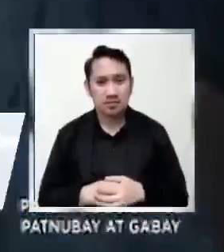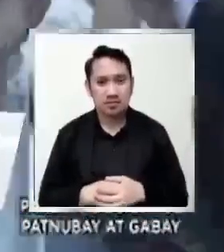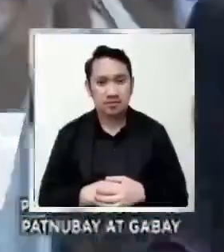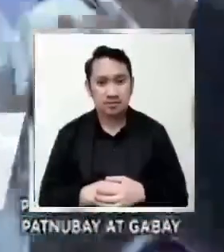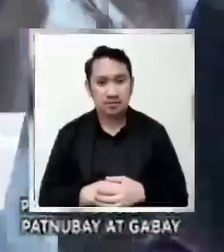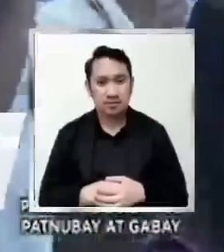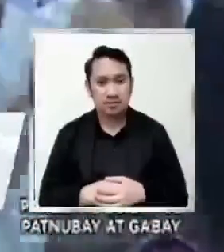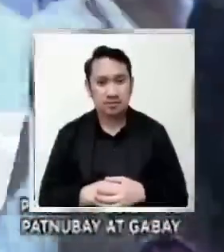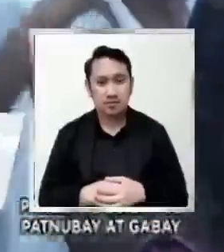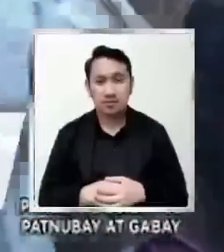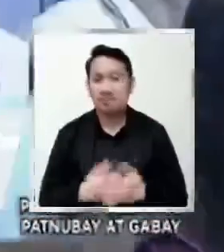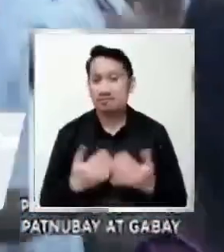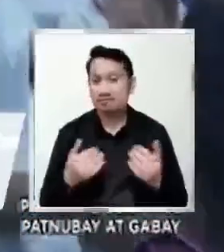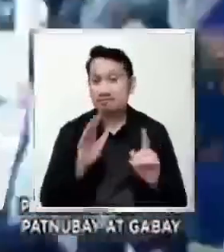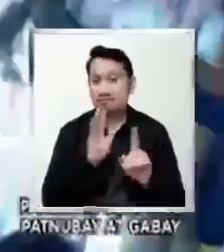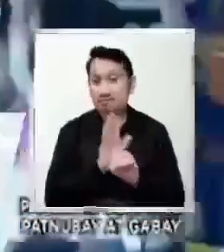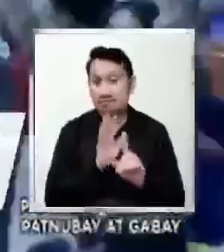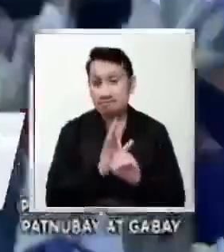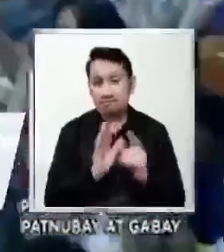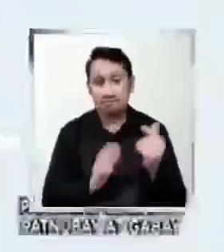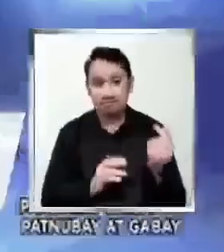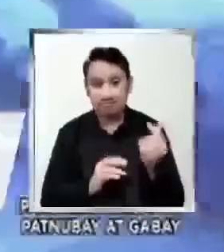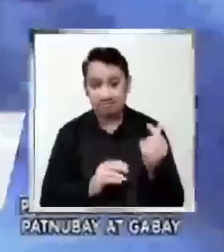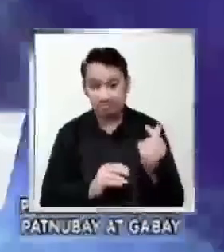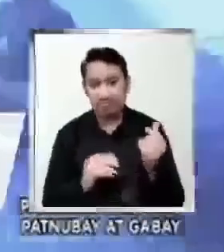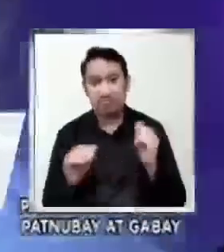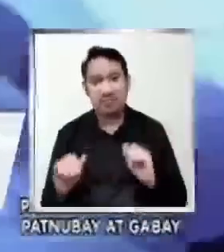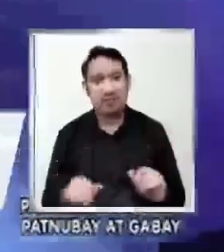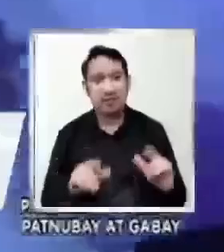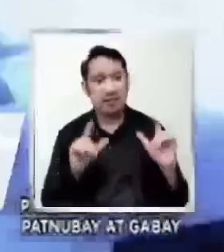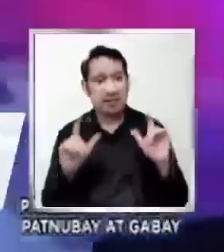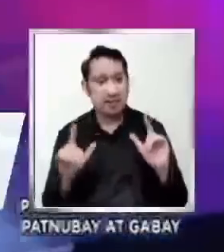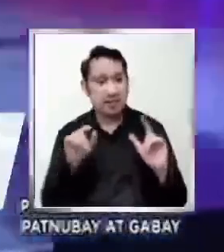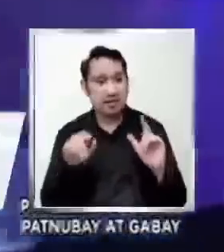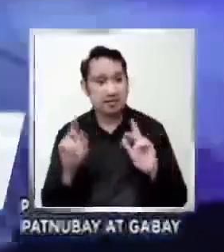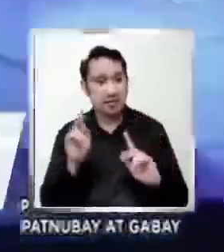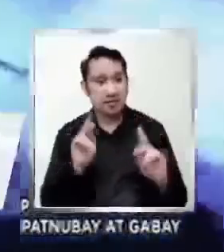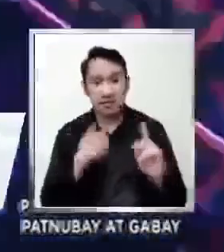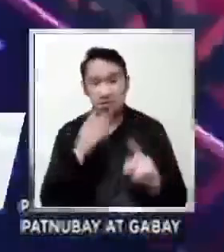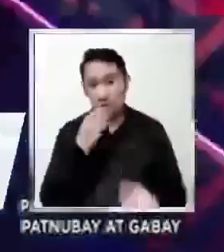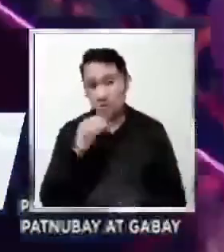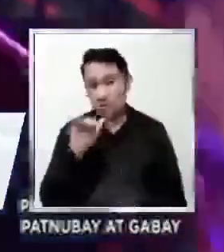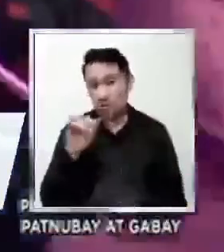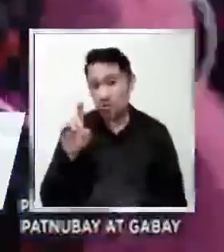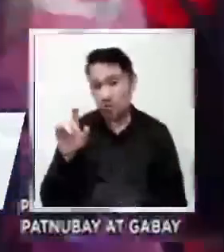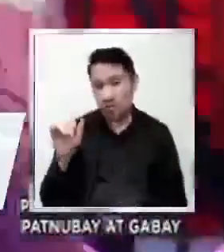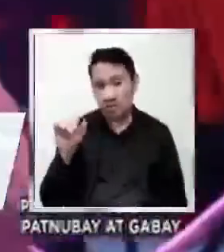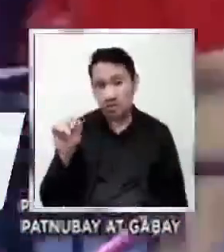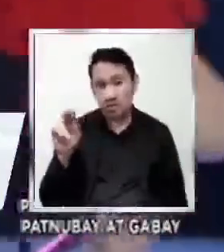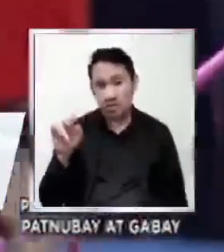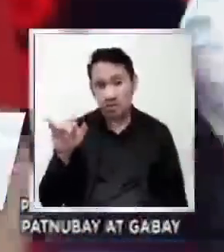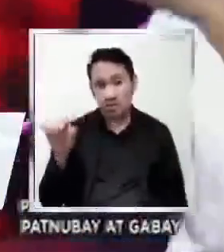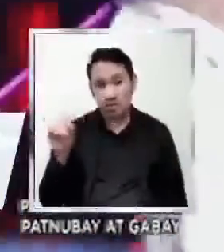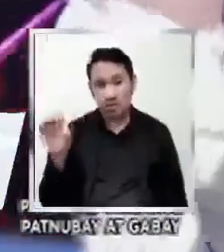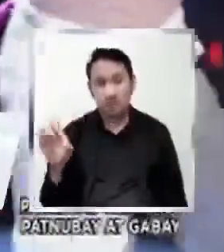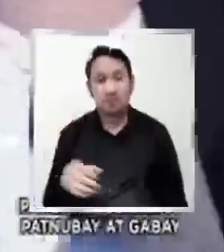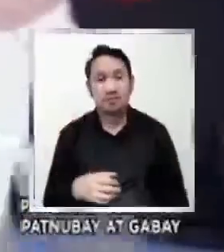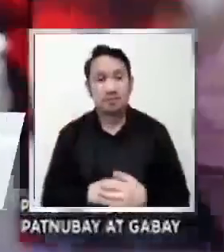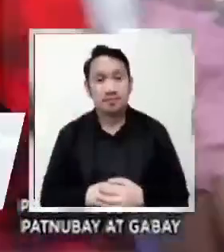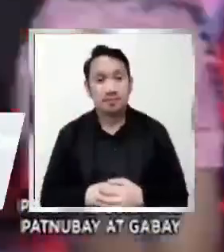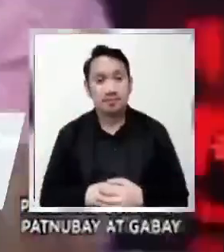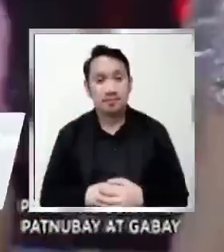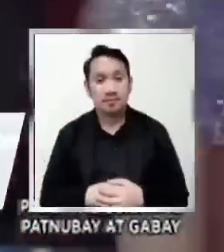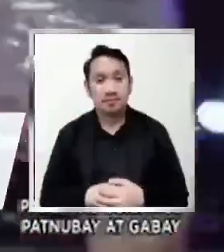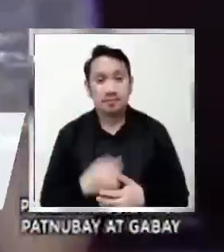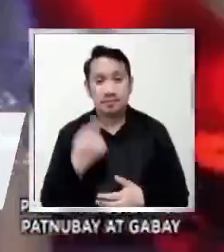Certified trending at pinusuan ang live performance ni Age's Limitless star Julian San Jose sa noontime show na It's Showtime